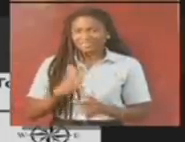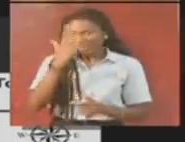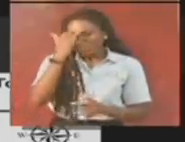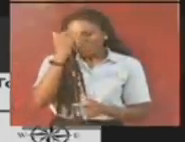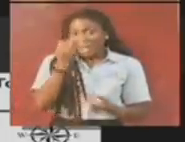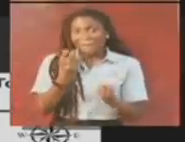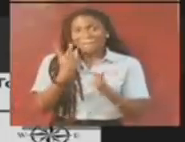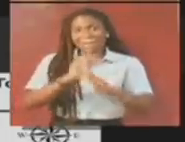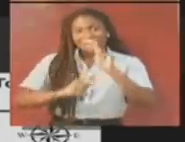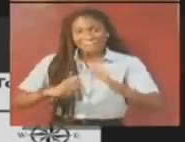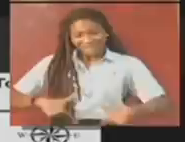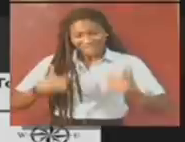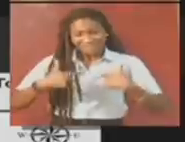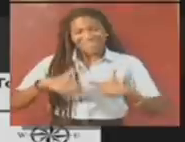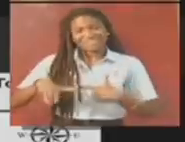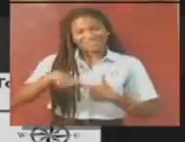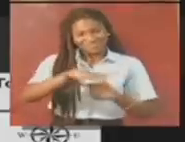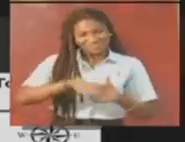well.